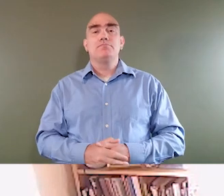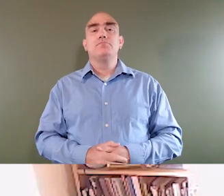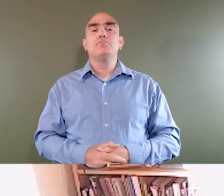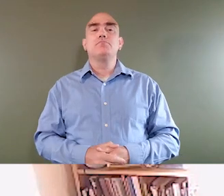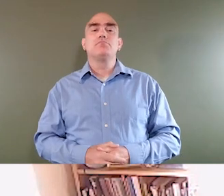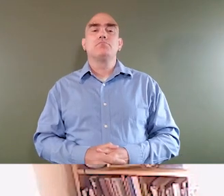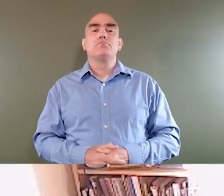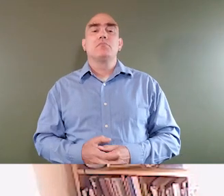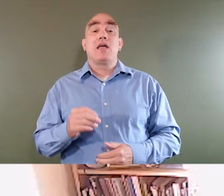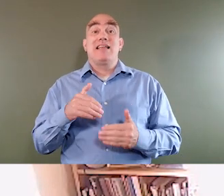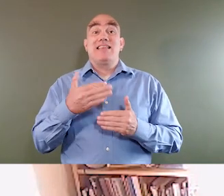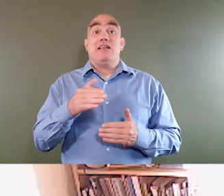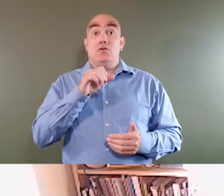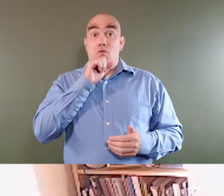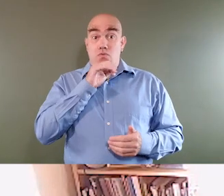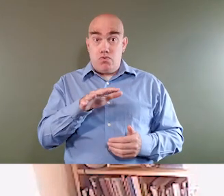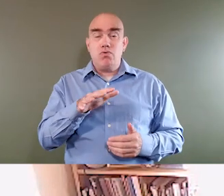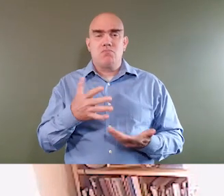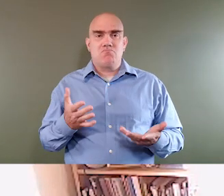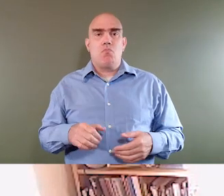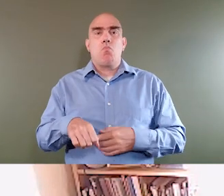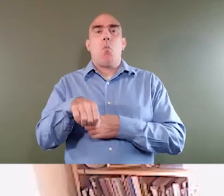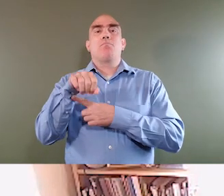And then on your next exhale, we'll roll back up.